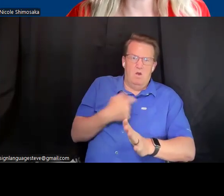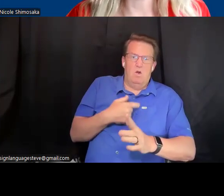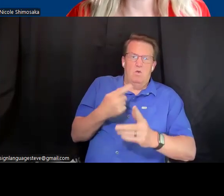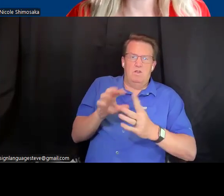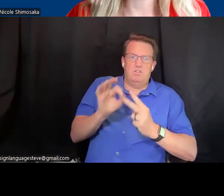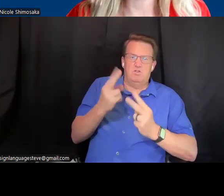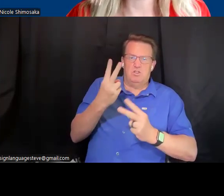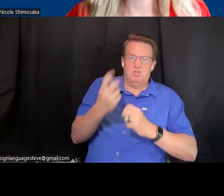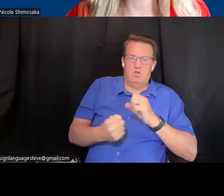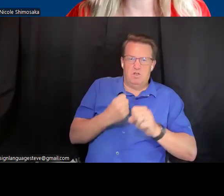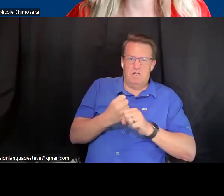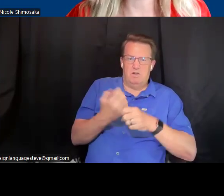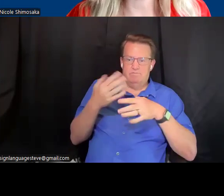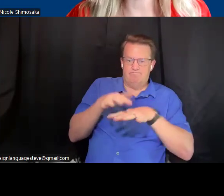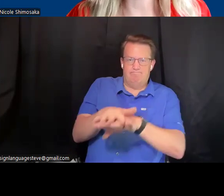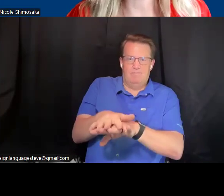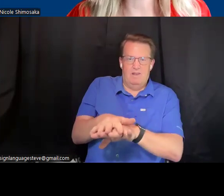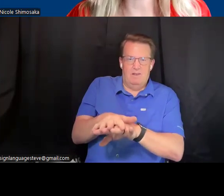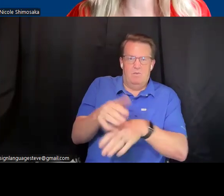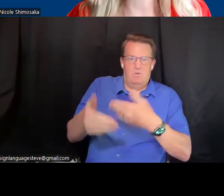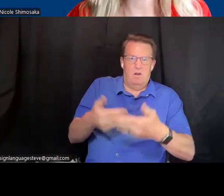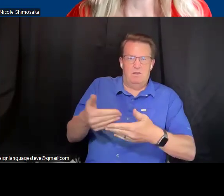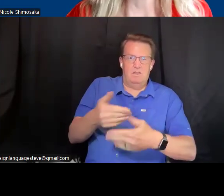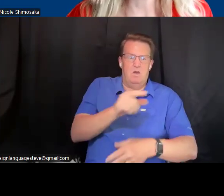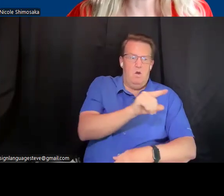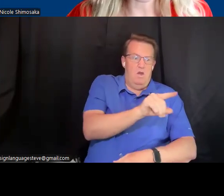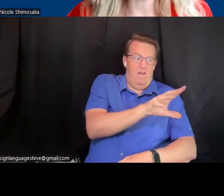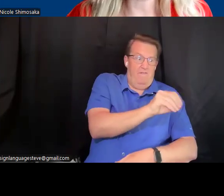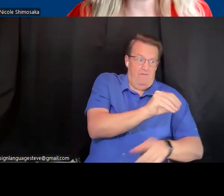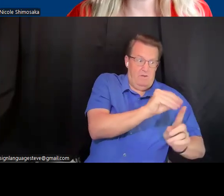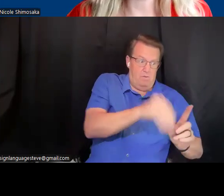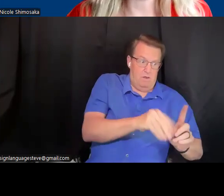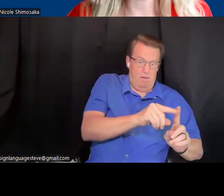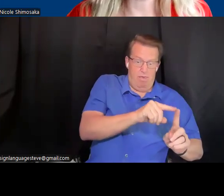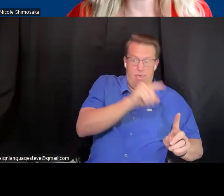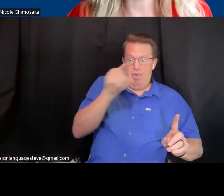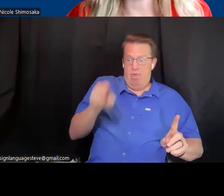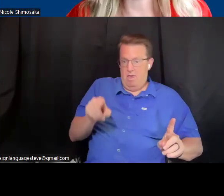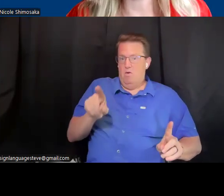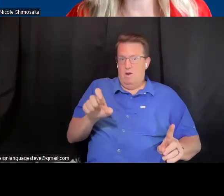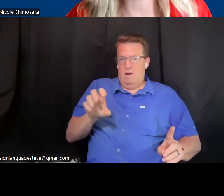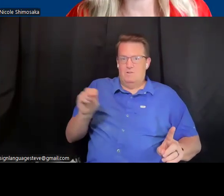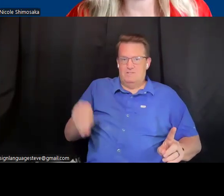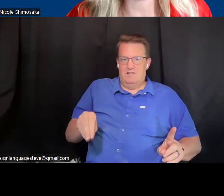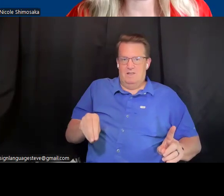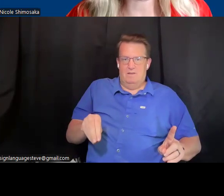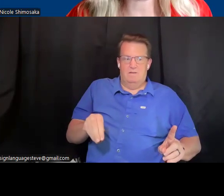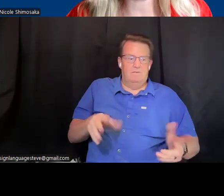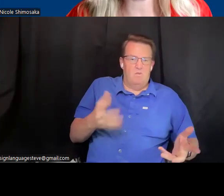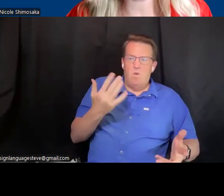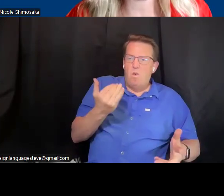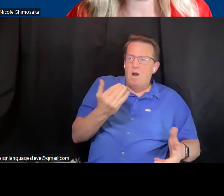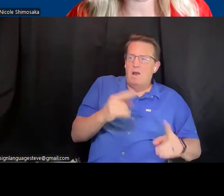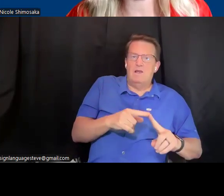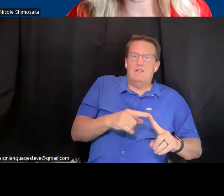you get 50% in 1 year, and then it'll be 100% the next year, to allow for any ramp up or ramp down in services,